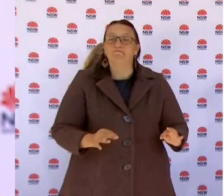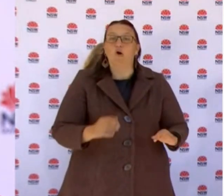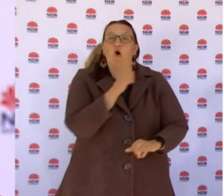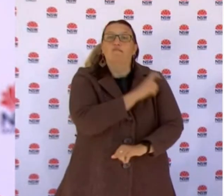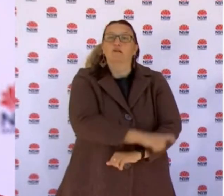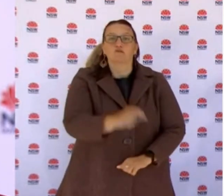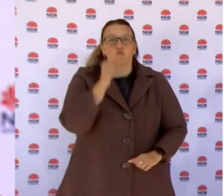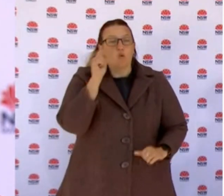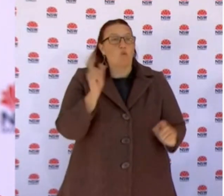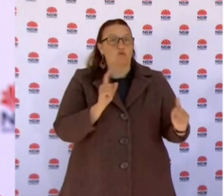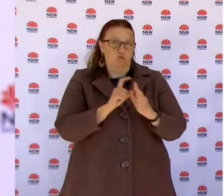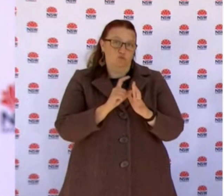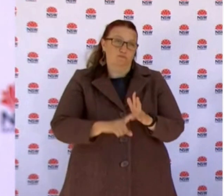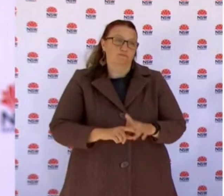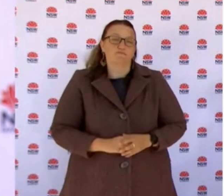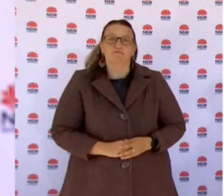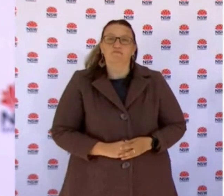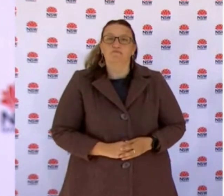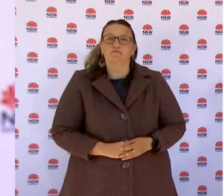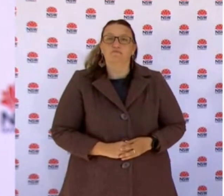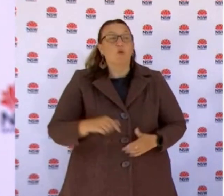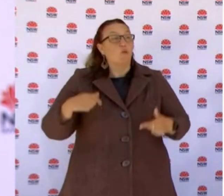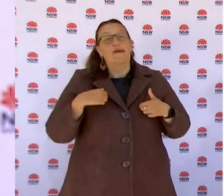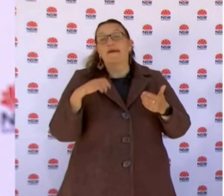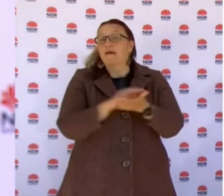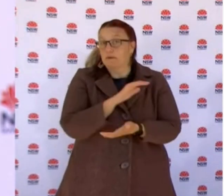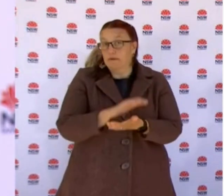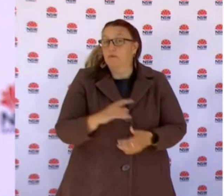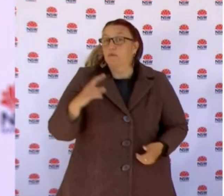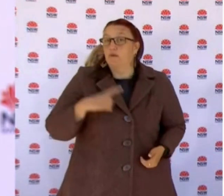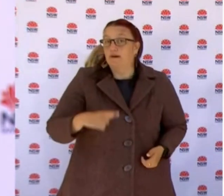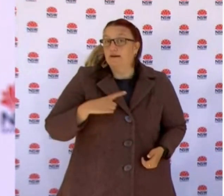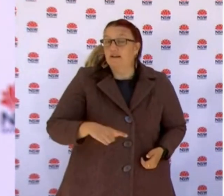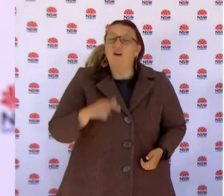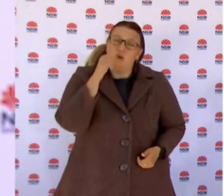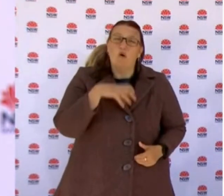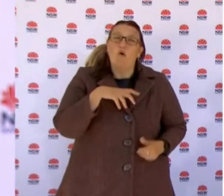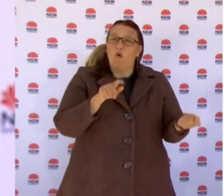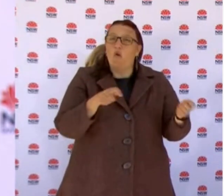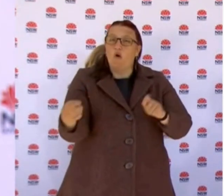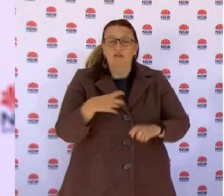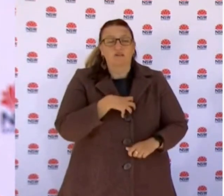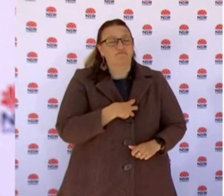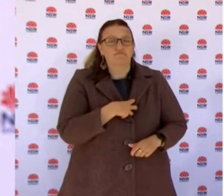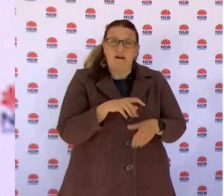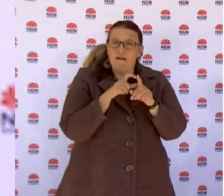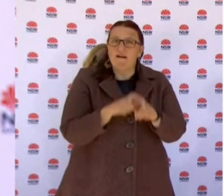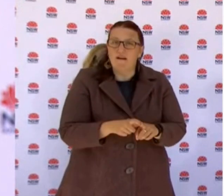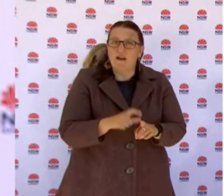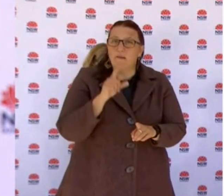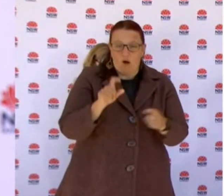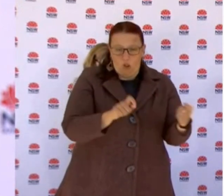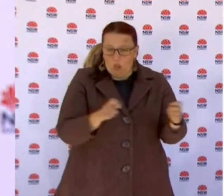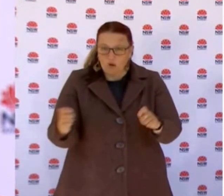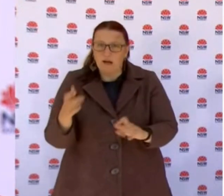been effective in not doubling and tripling the figures that we were worried about. It's given our contact tracers the ability to